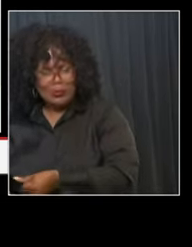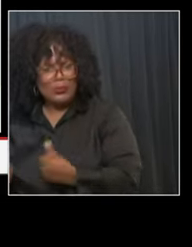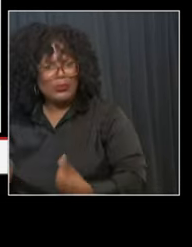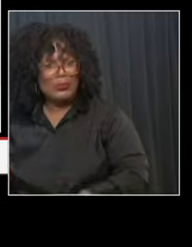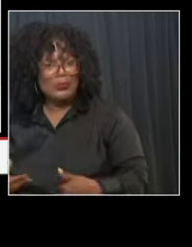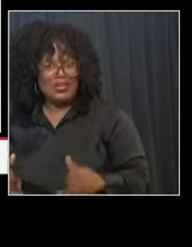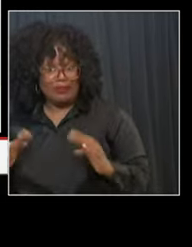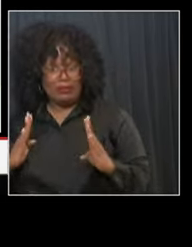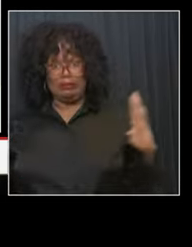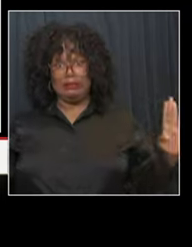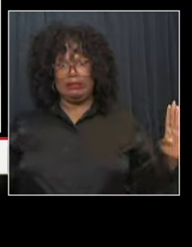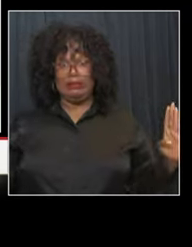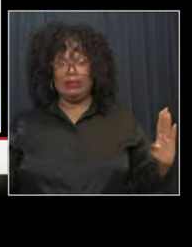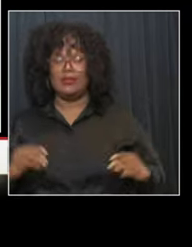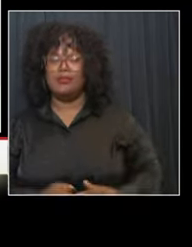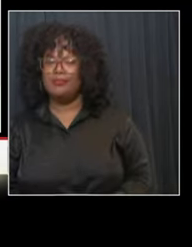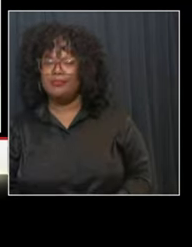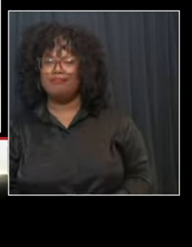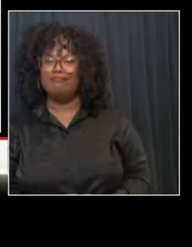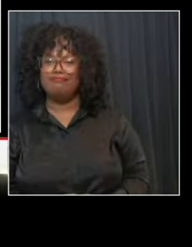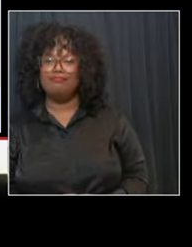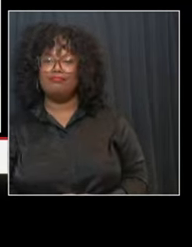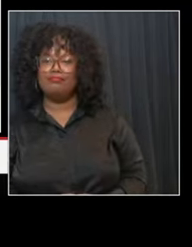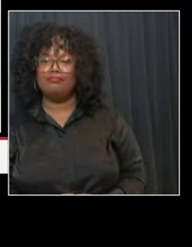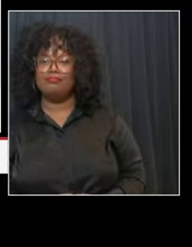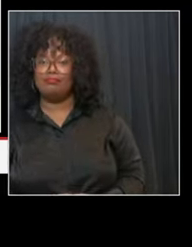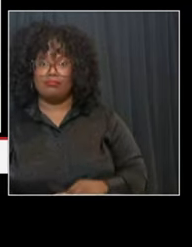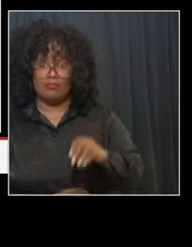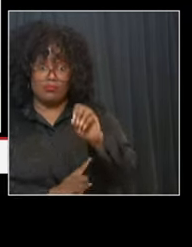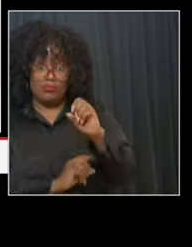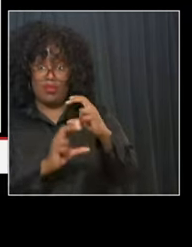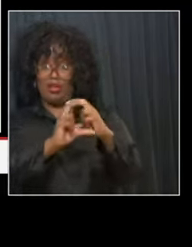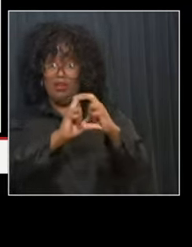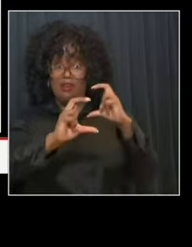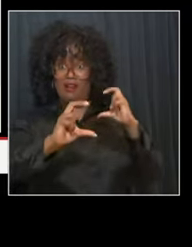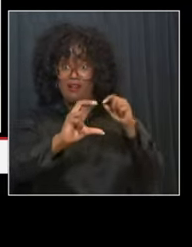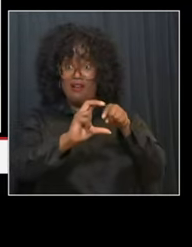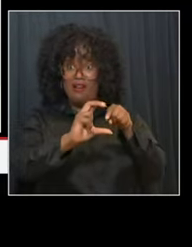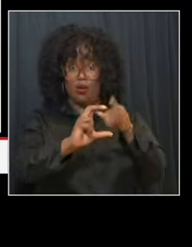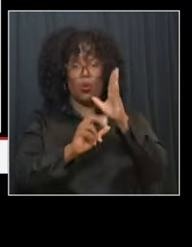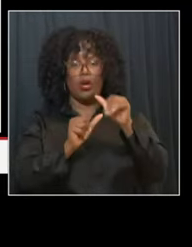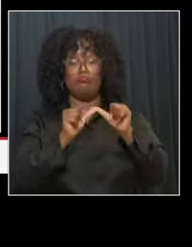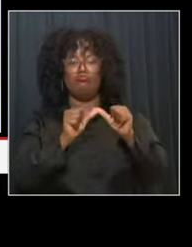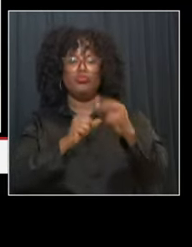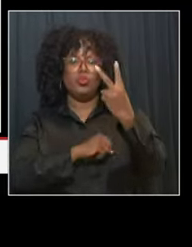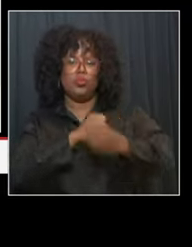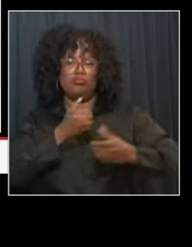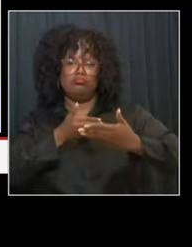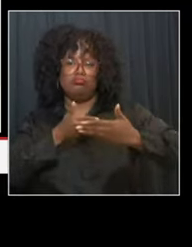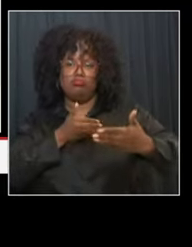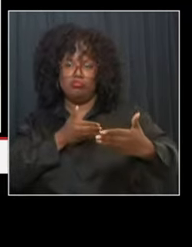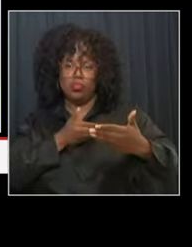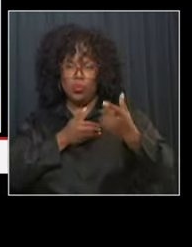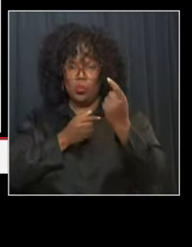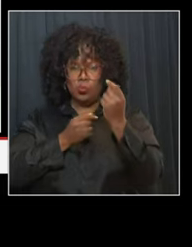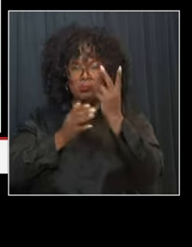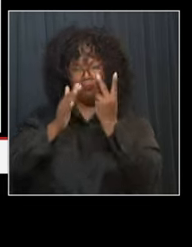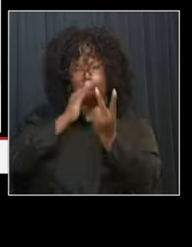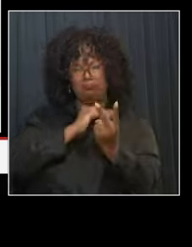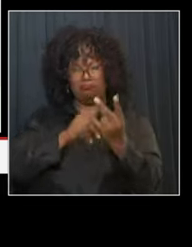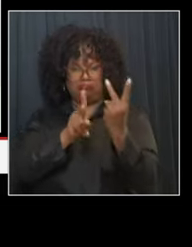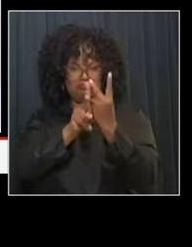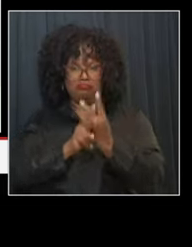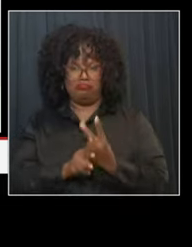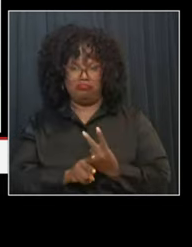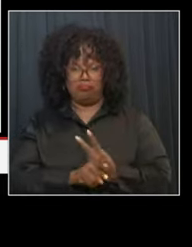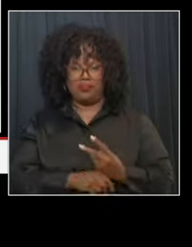So, but the streetcar will continue for that 2-year time as we plan for what comes next. Thank you, City Administrator.